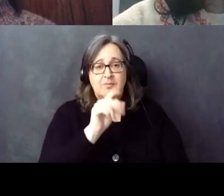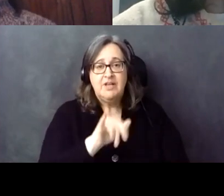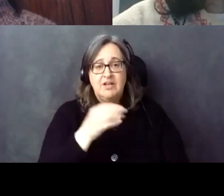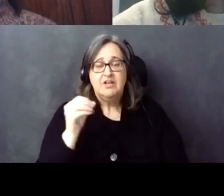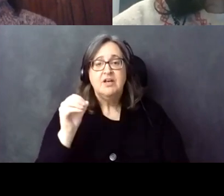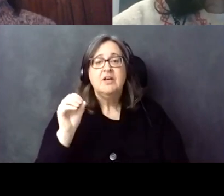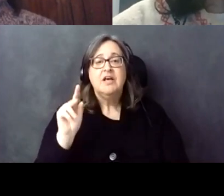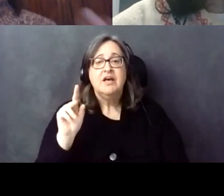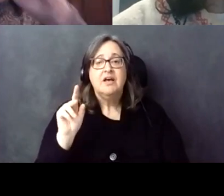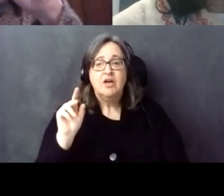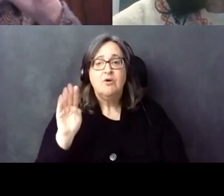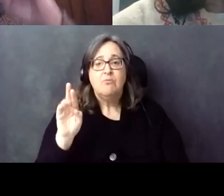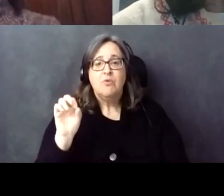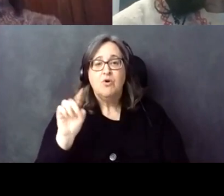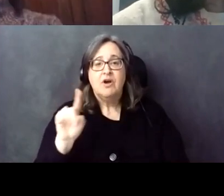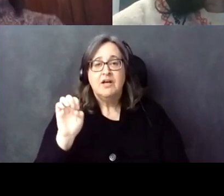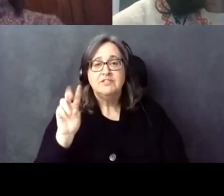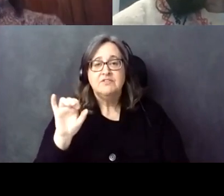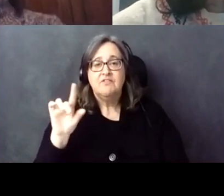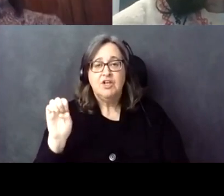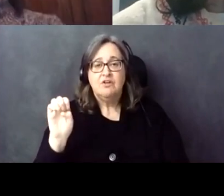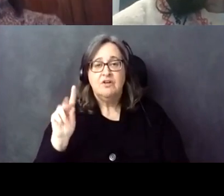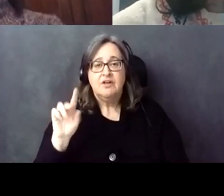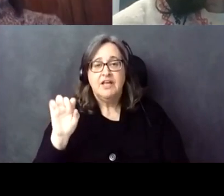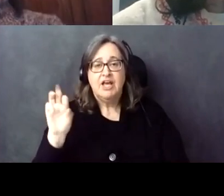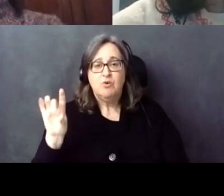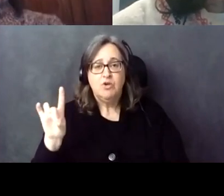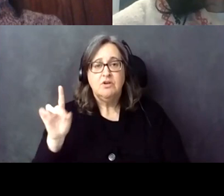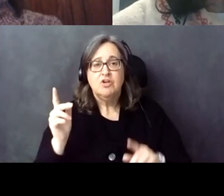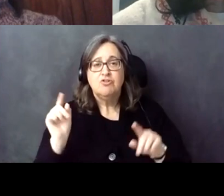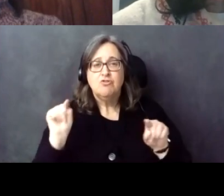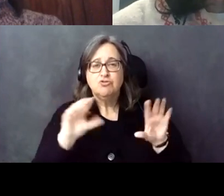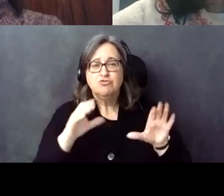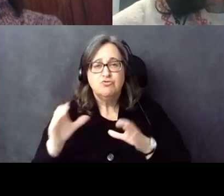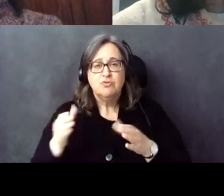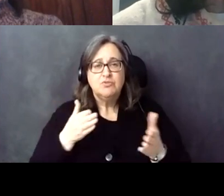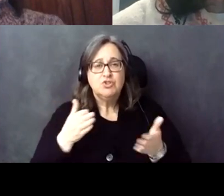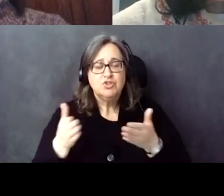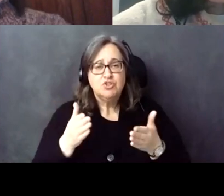the same area, how do you believe you can support each other in serving the community?